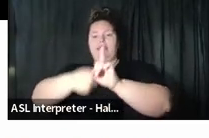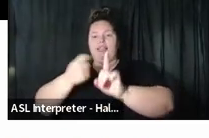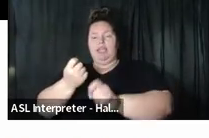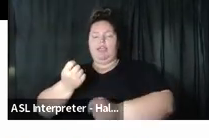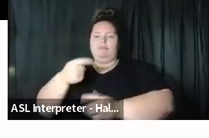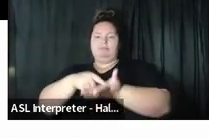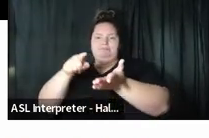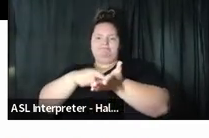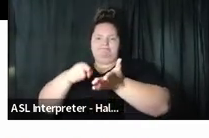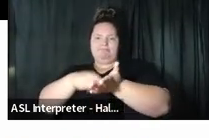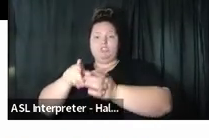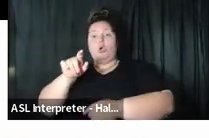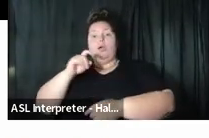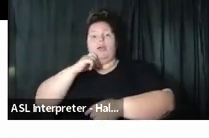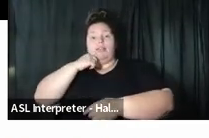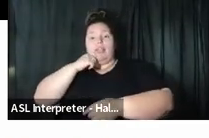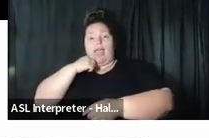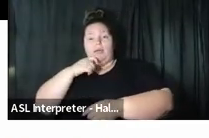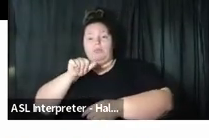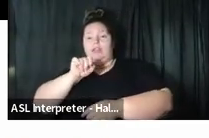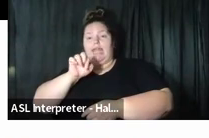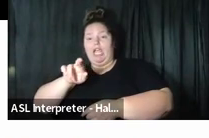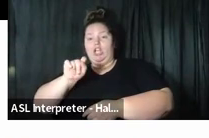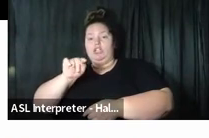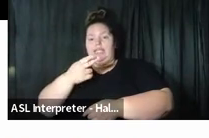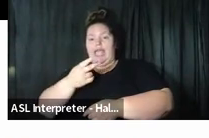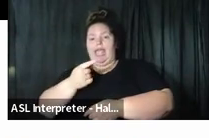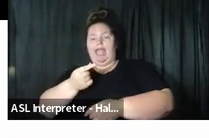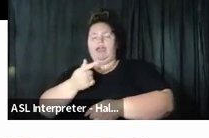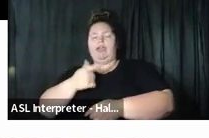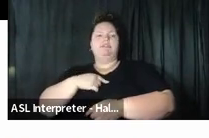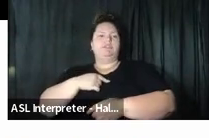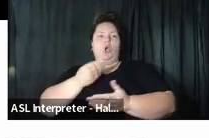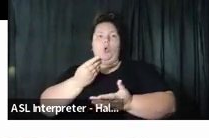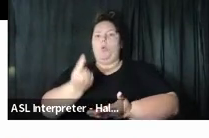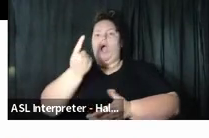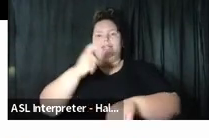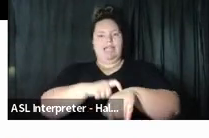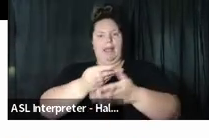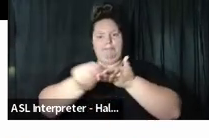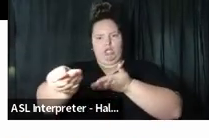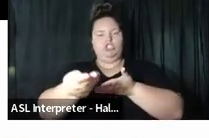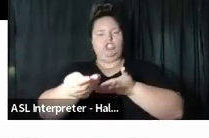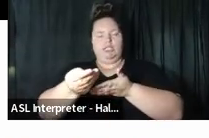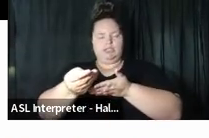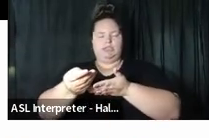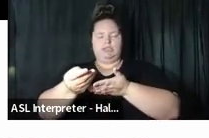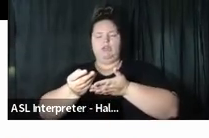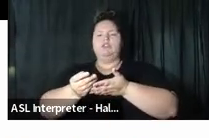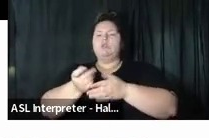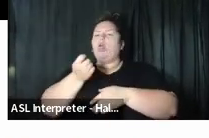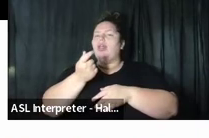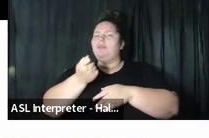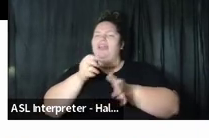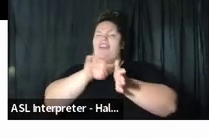that you would just buy one time, and it's attached, if you have an Apple device, it's attached to your phone. So it's a little bit of a cheaper